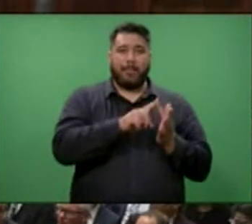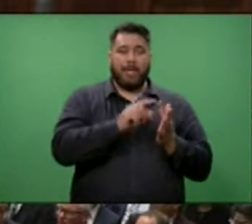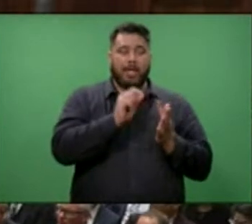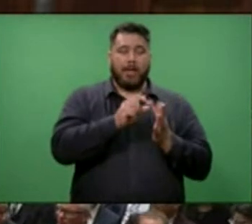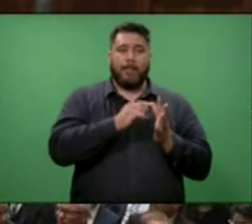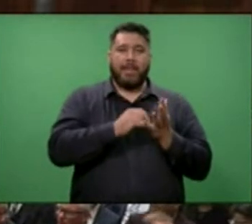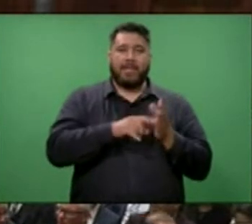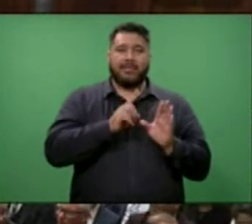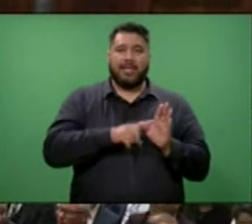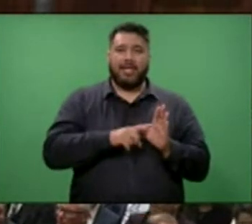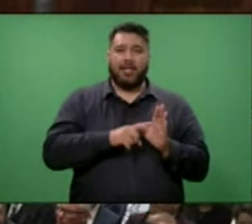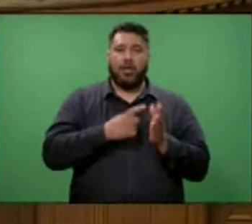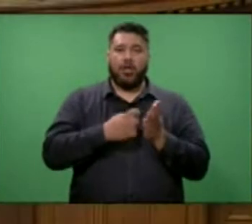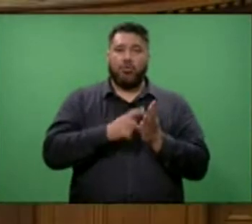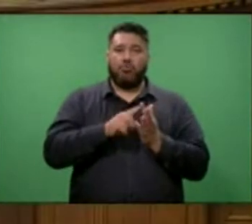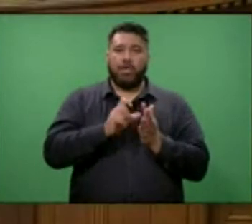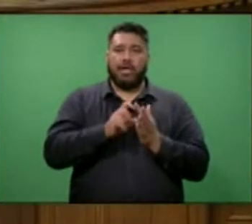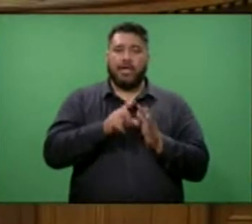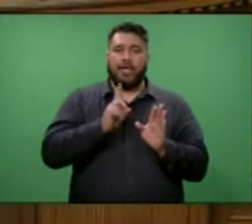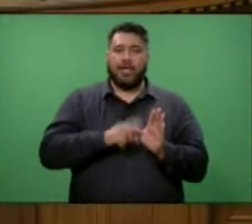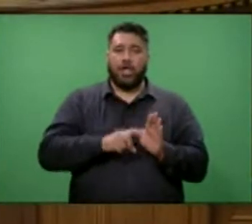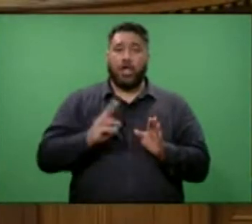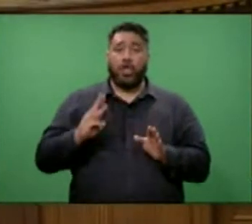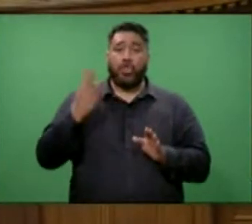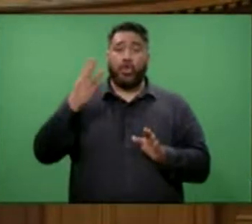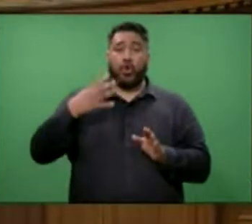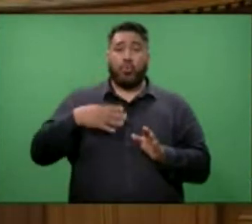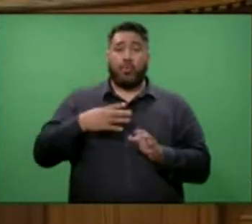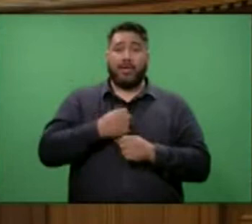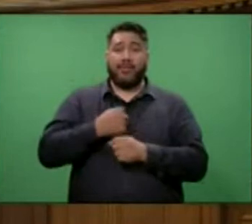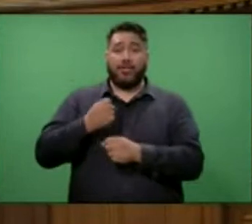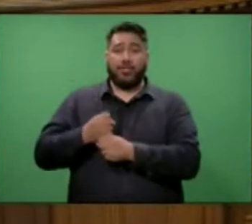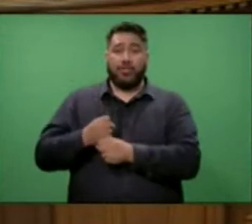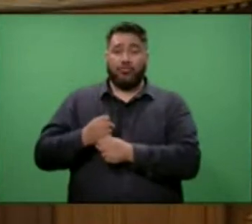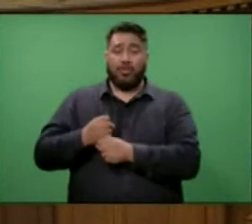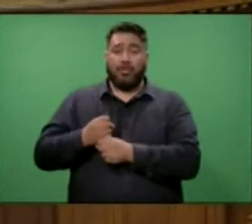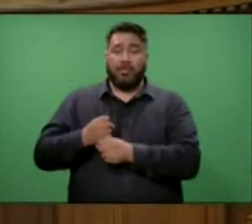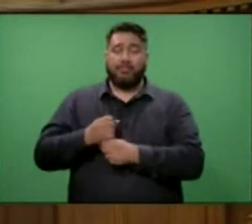21st Governor-General and the third woman to hold that office.